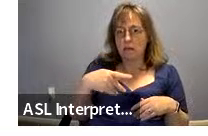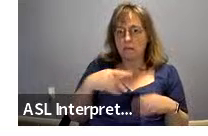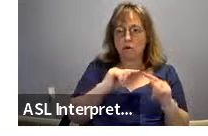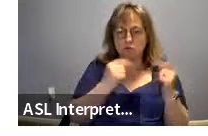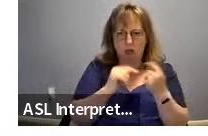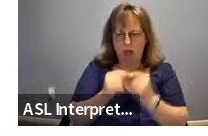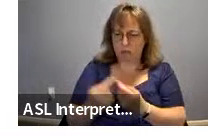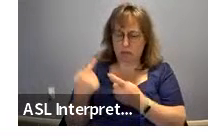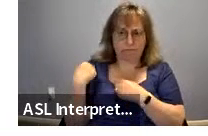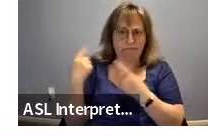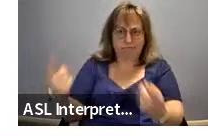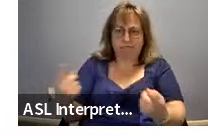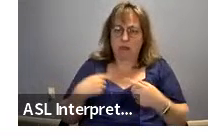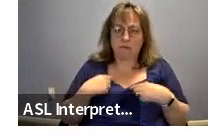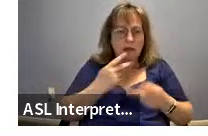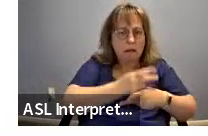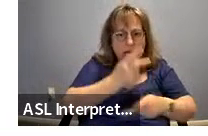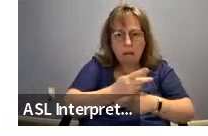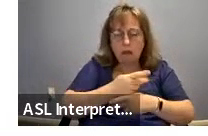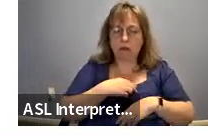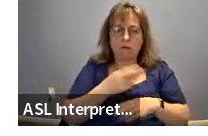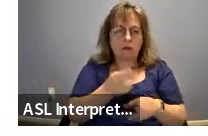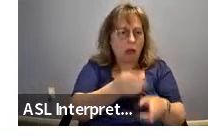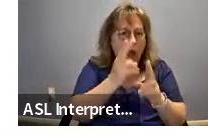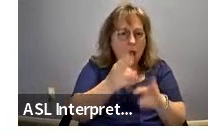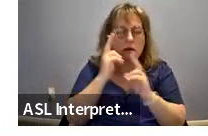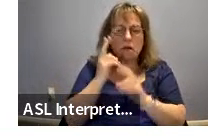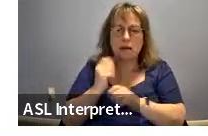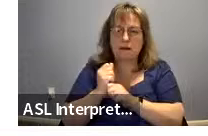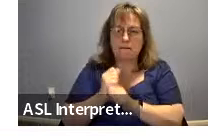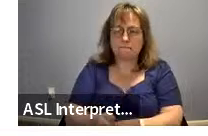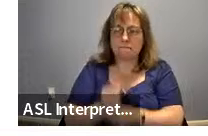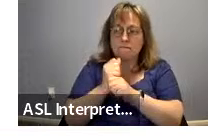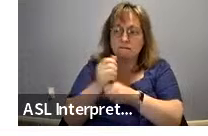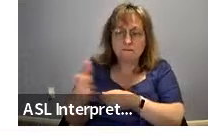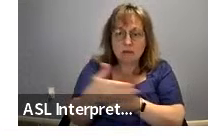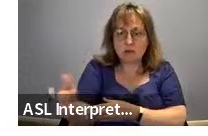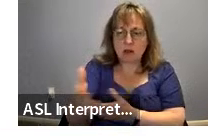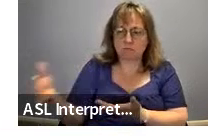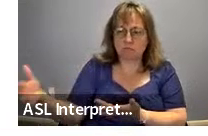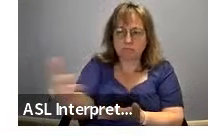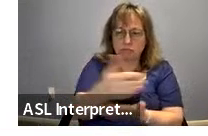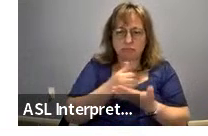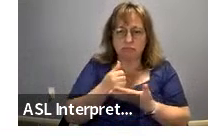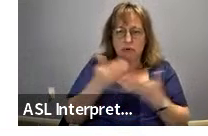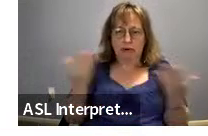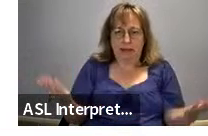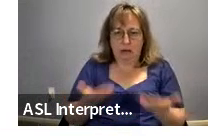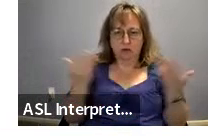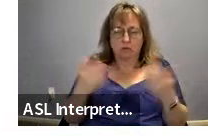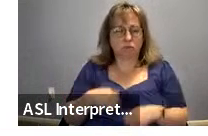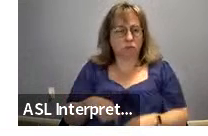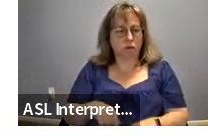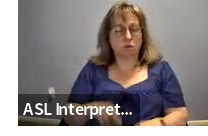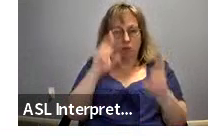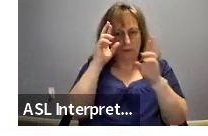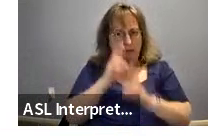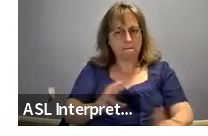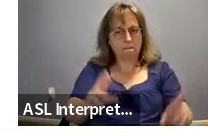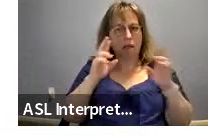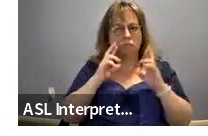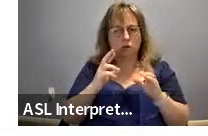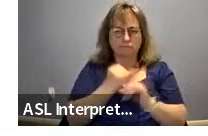have taken care of, hunted, fished, and gathered on these lands. We respect their sovereignty, their right